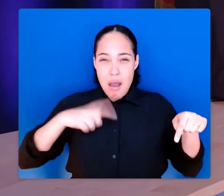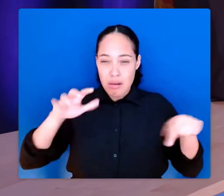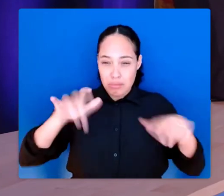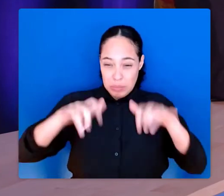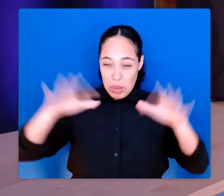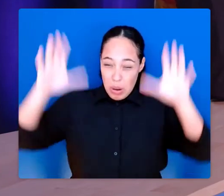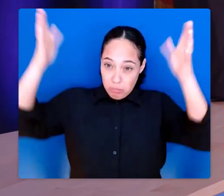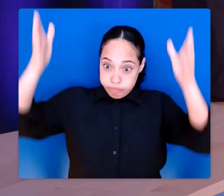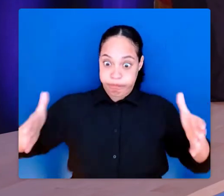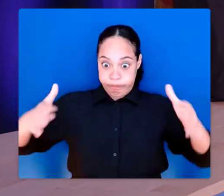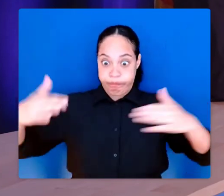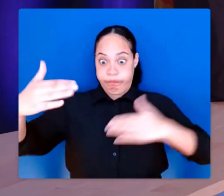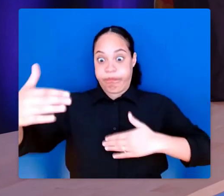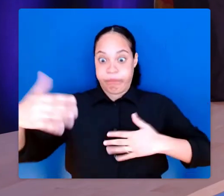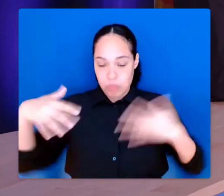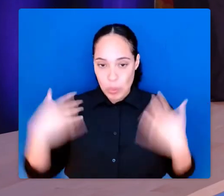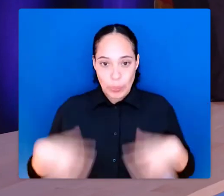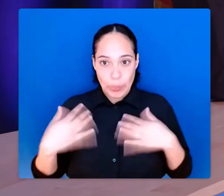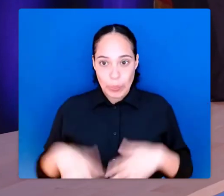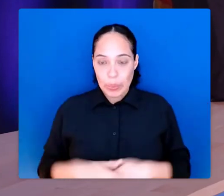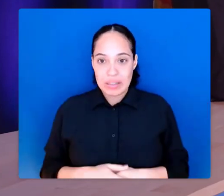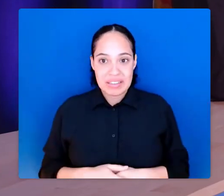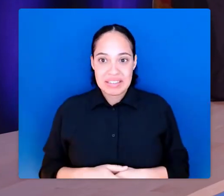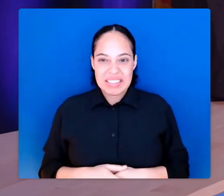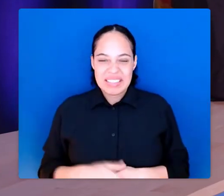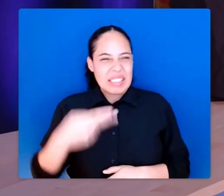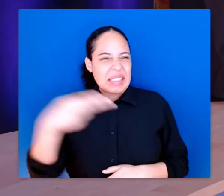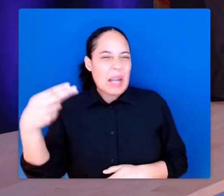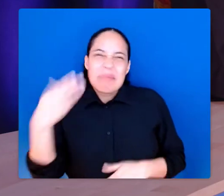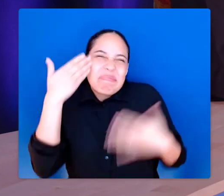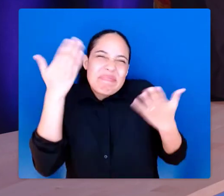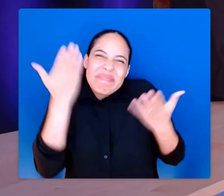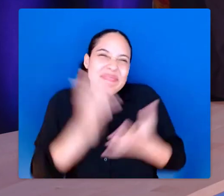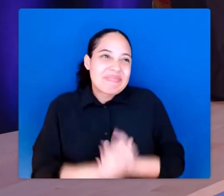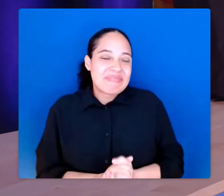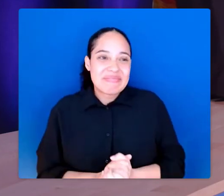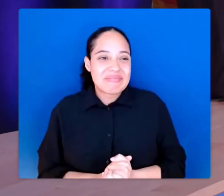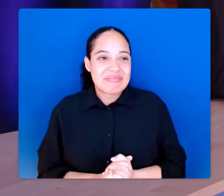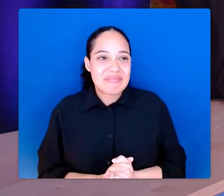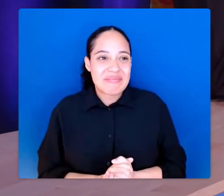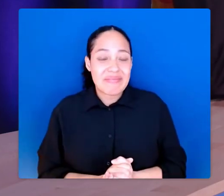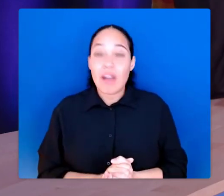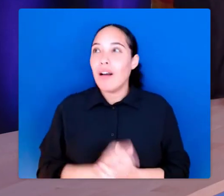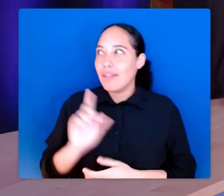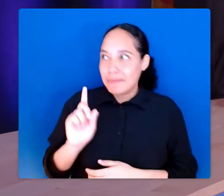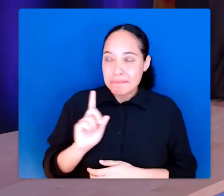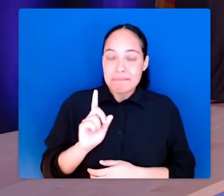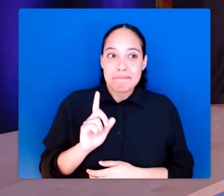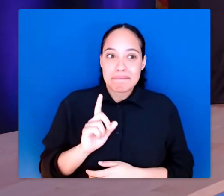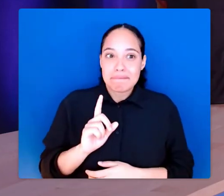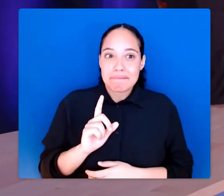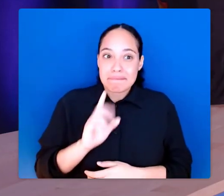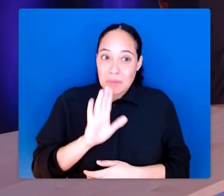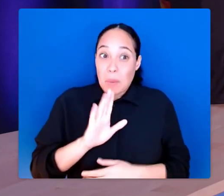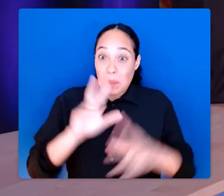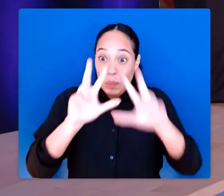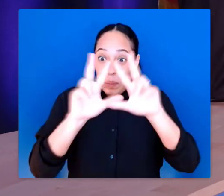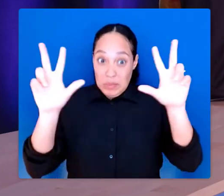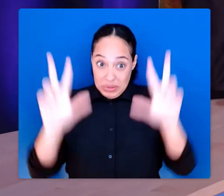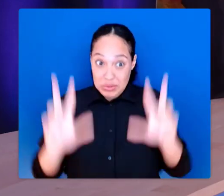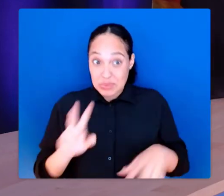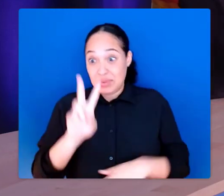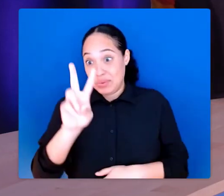company. So they did their learning from scratch. So people identify that I'm good at, grasping Python. So in my